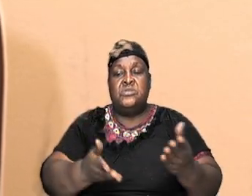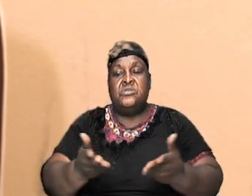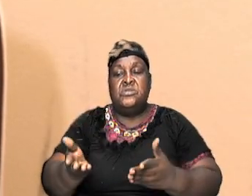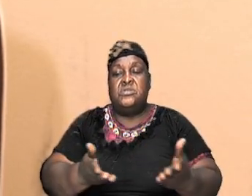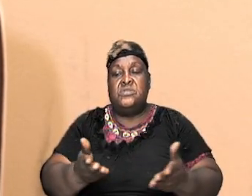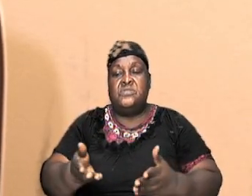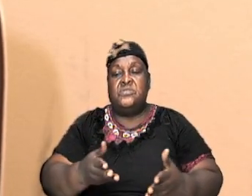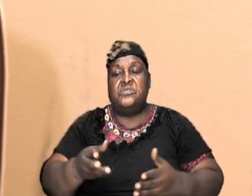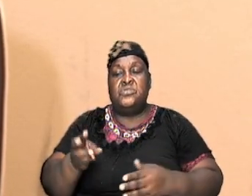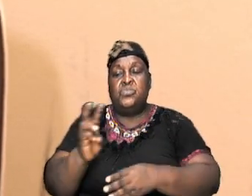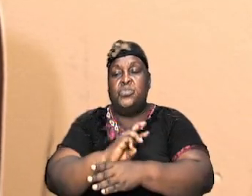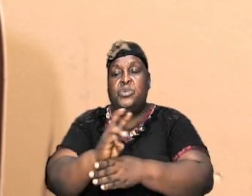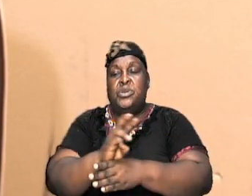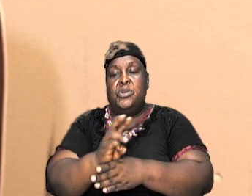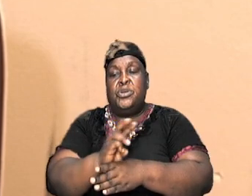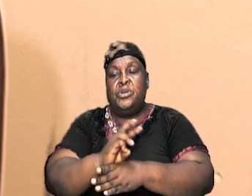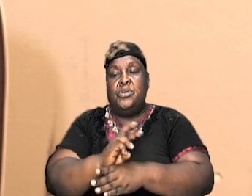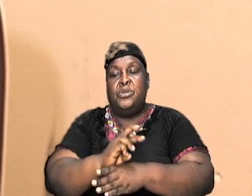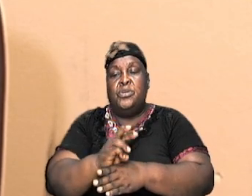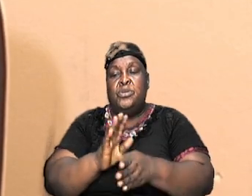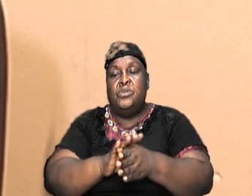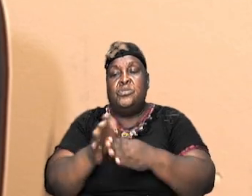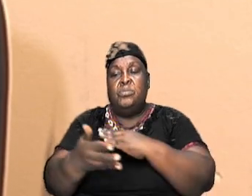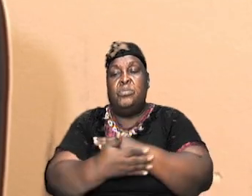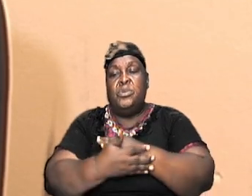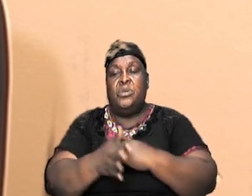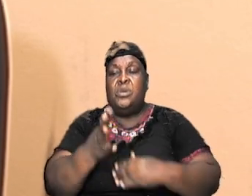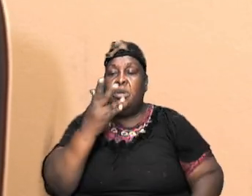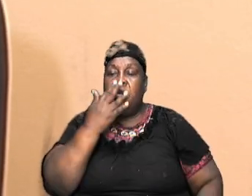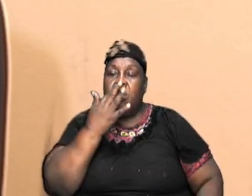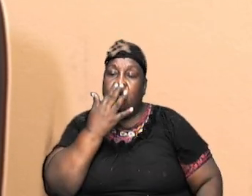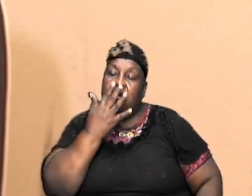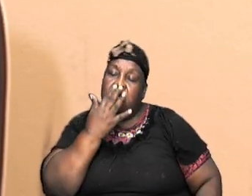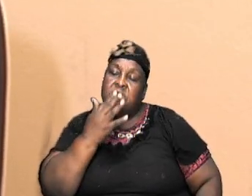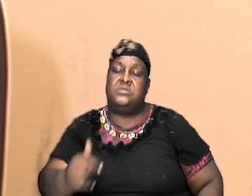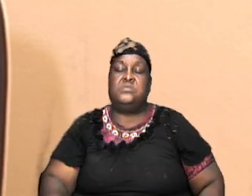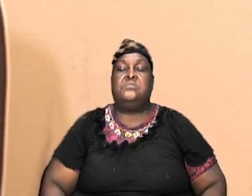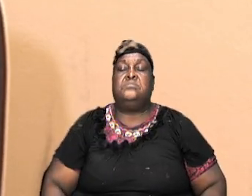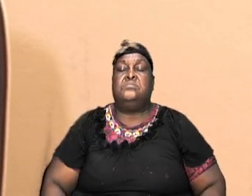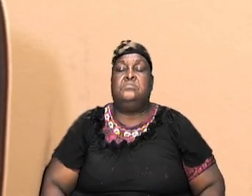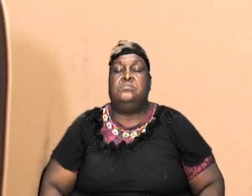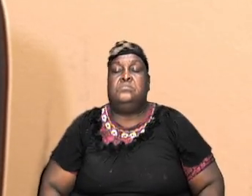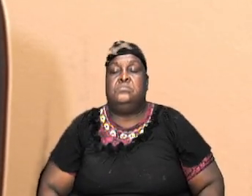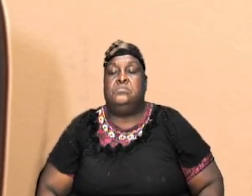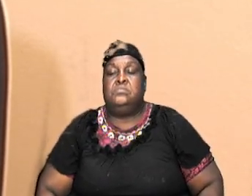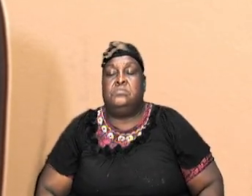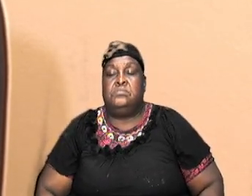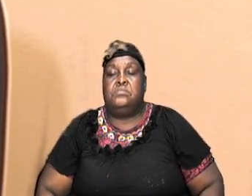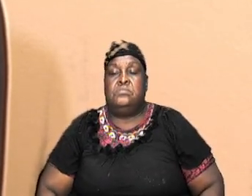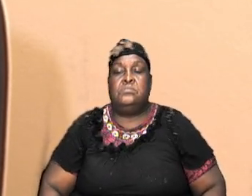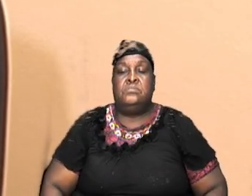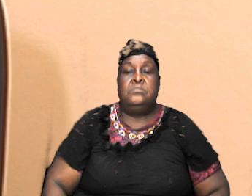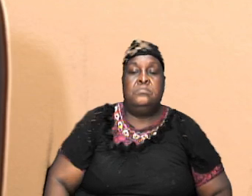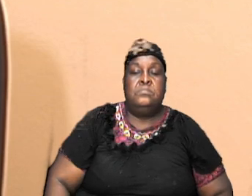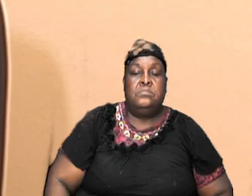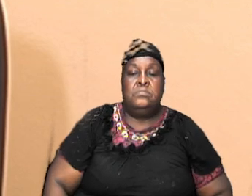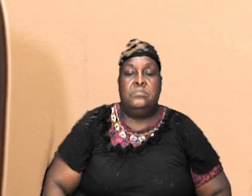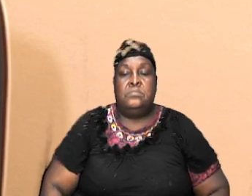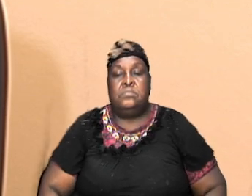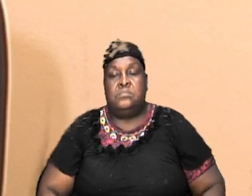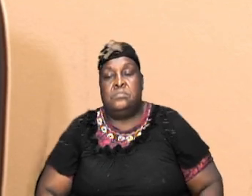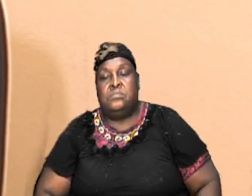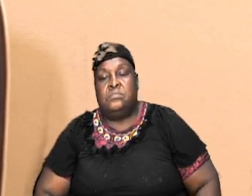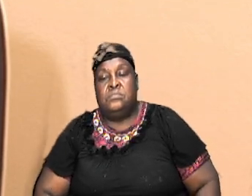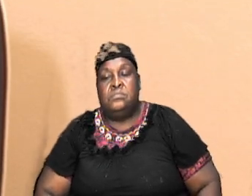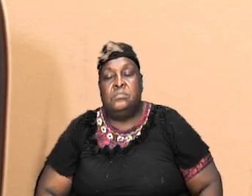to have food on sale, and these are going to be authentic Jamaican food. So, you know, come out with some funds so you can